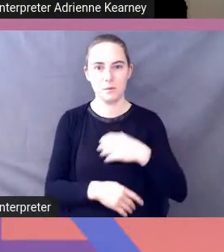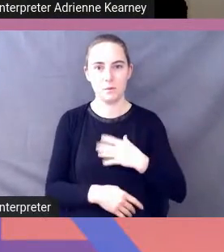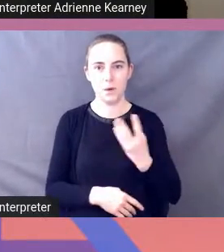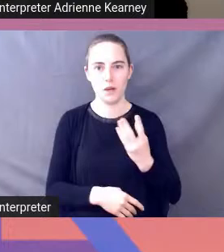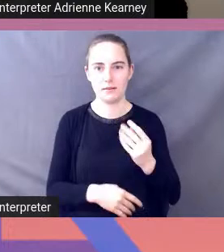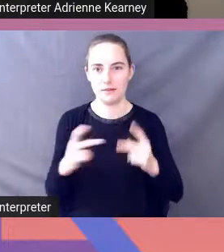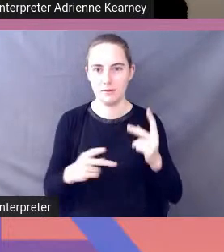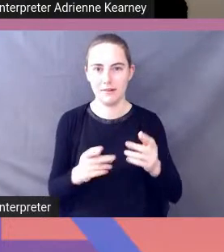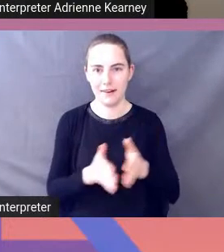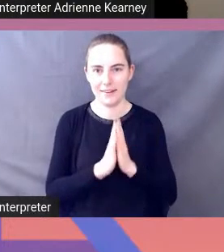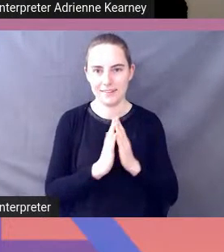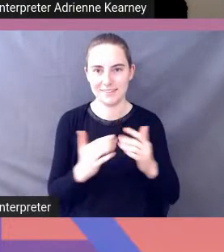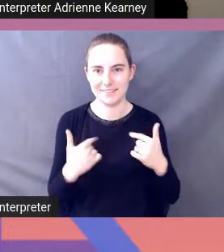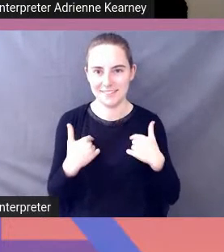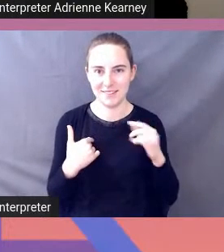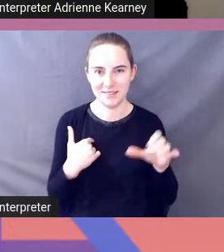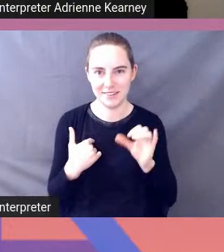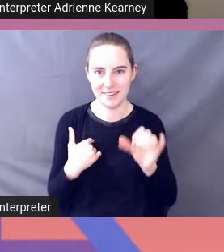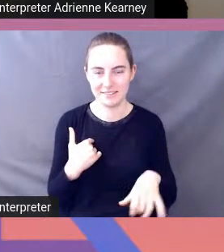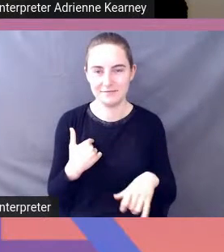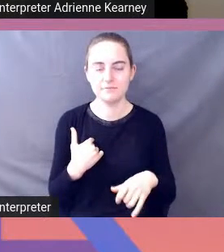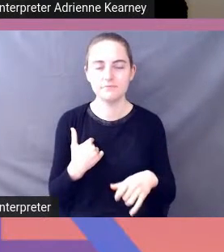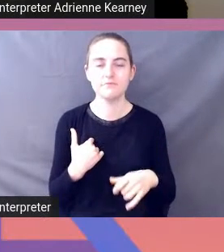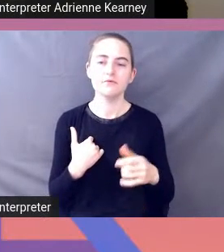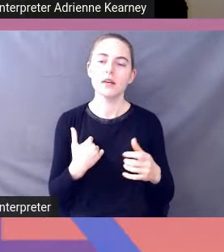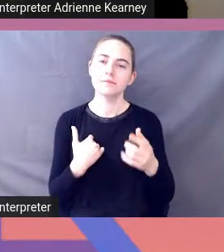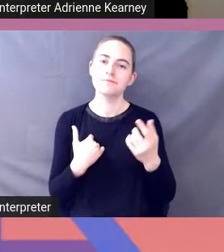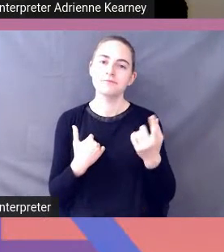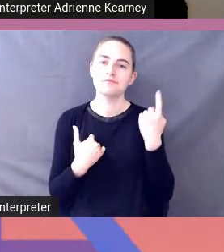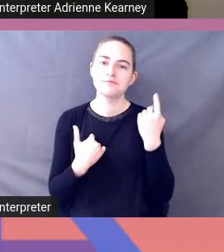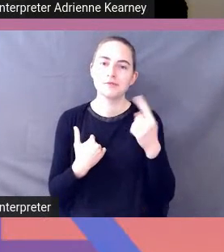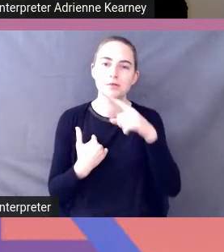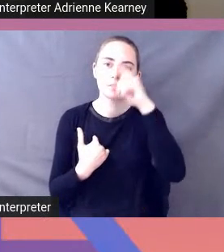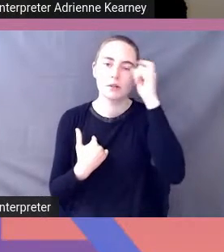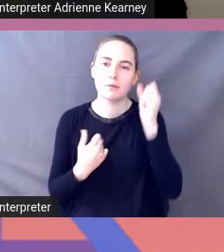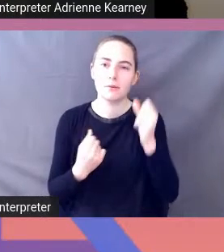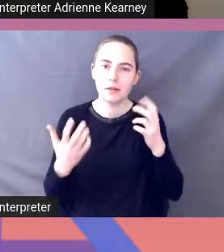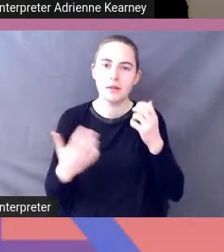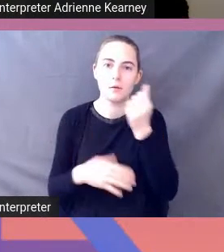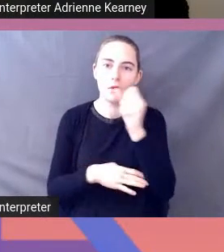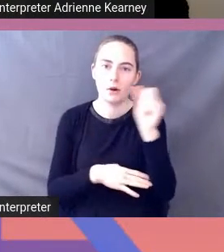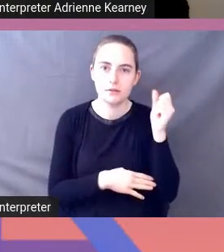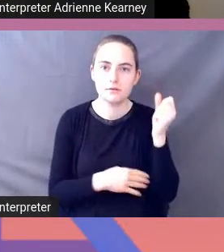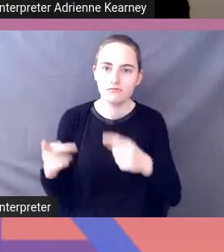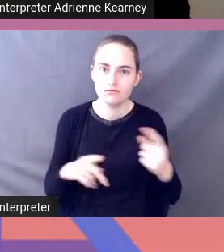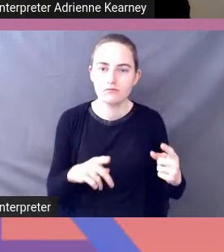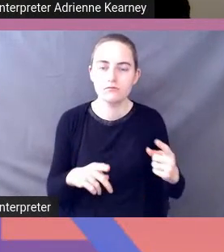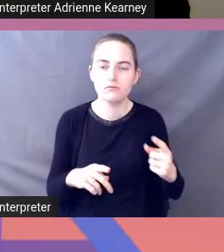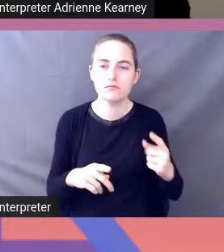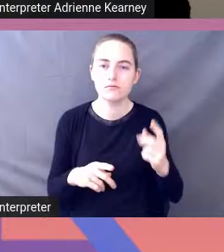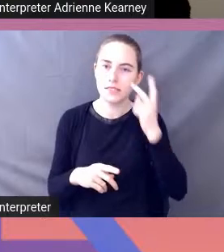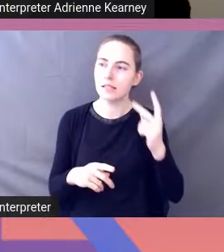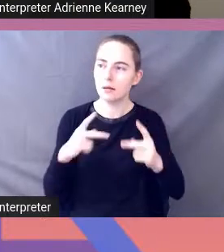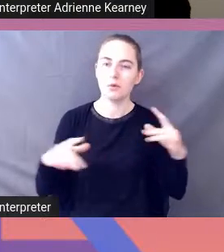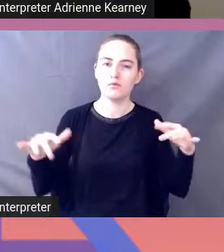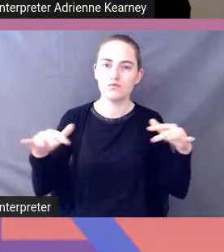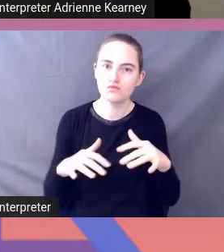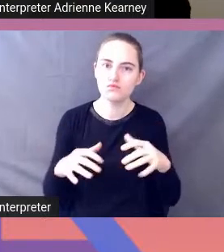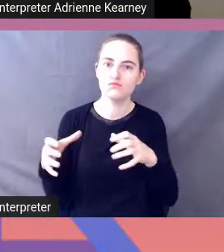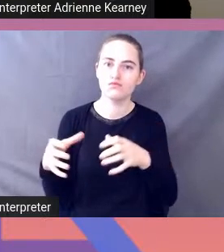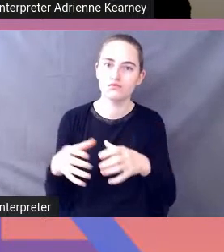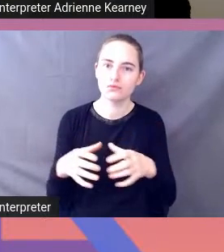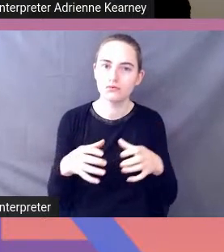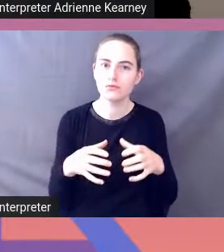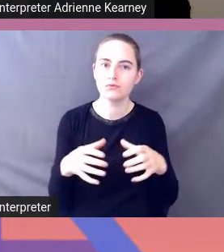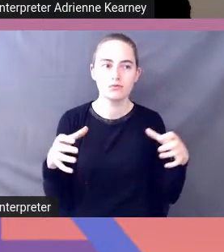summer when there were so many protests and stuff going on, to be able to see people kind of coming together communally to educate each other, whether it was over